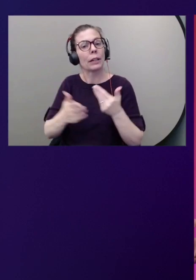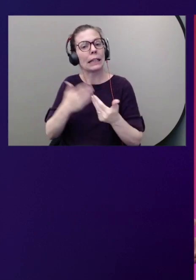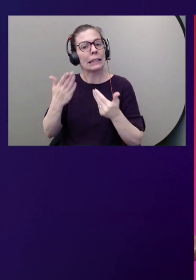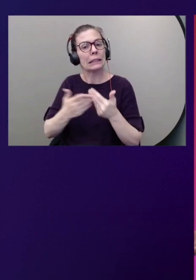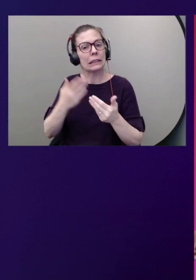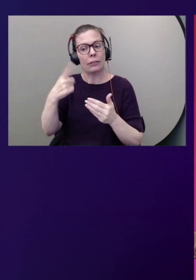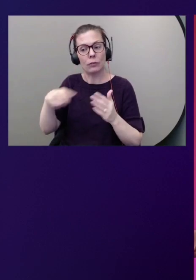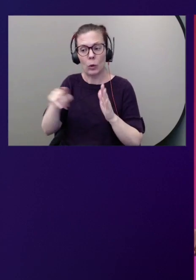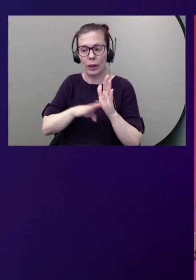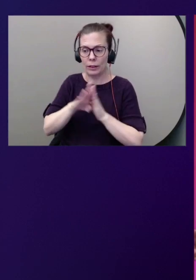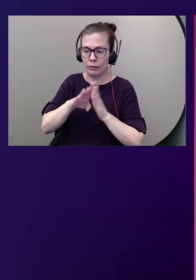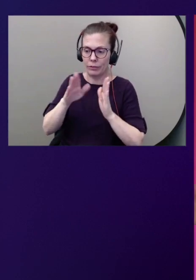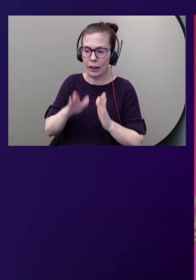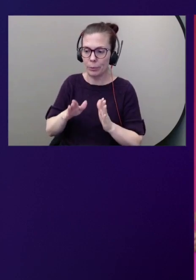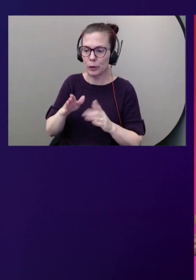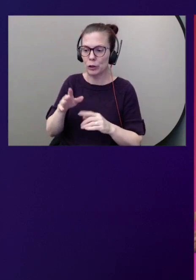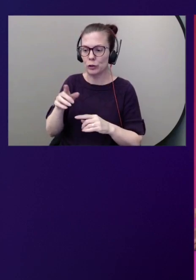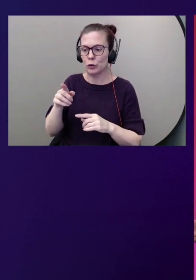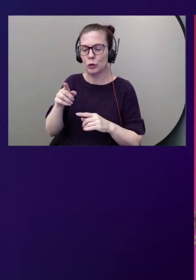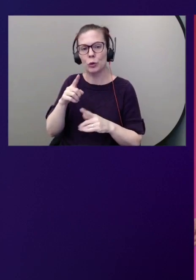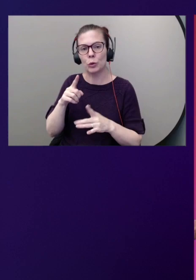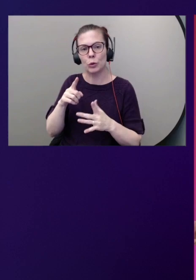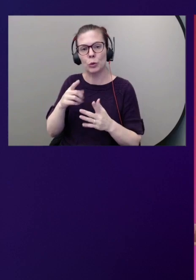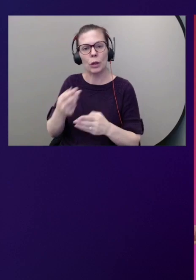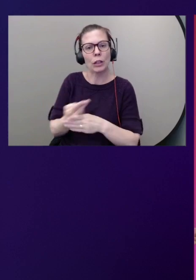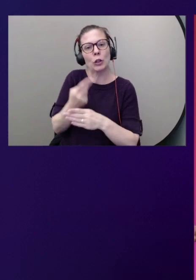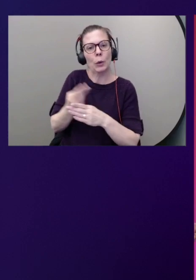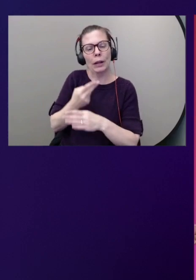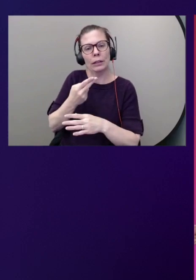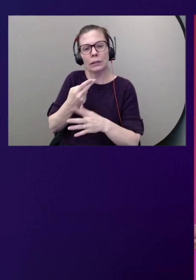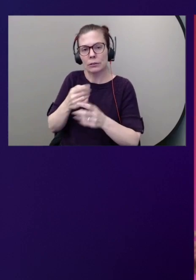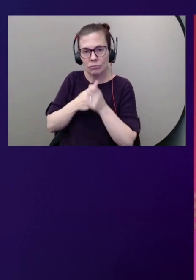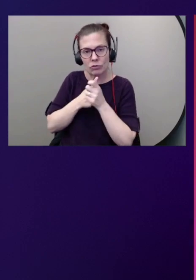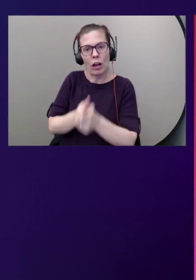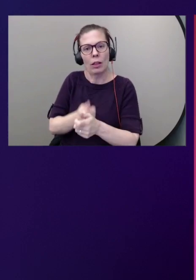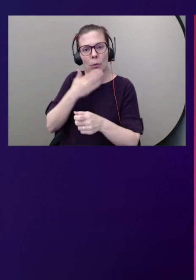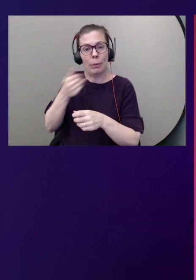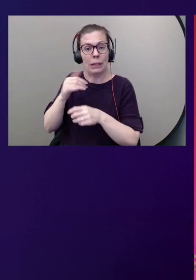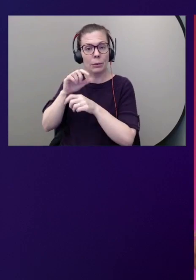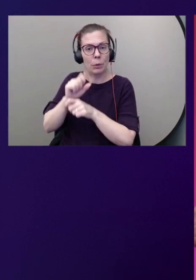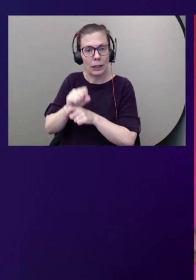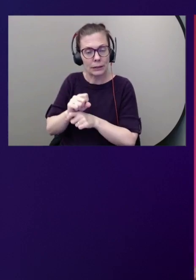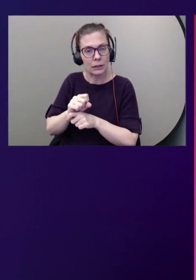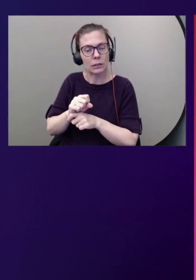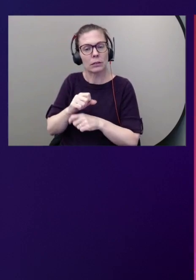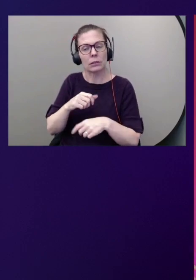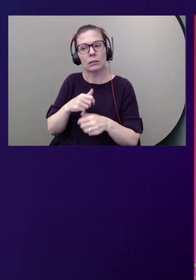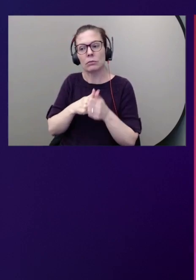just, consume the best practices, right, and follow the